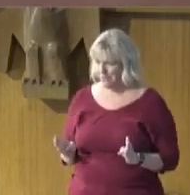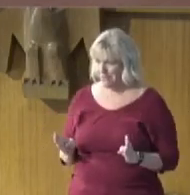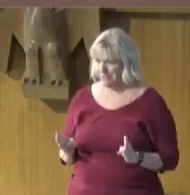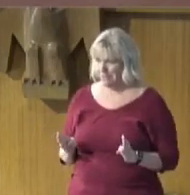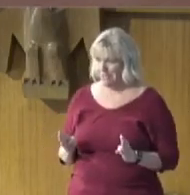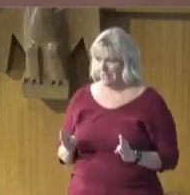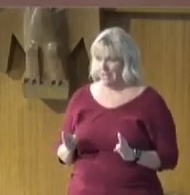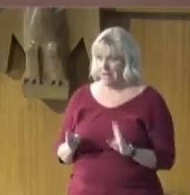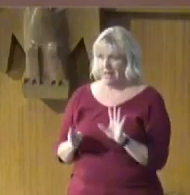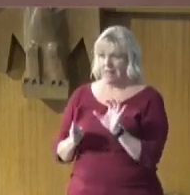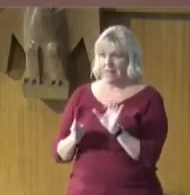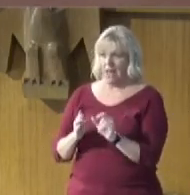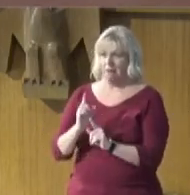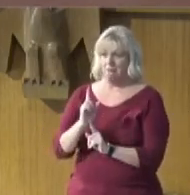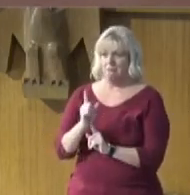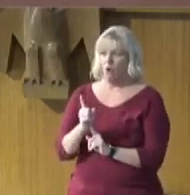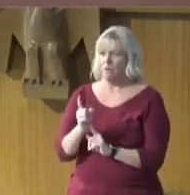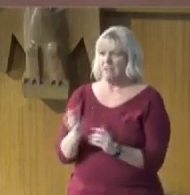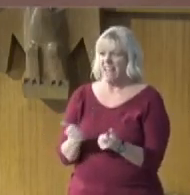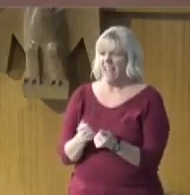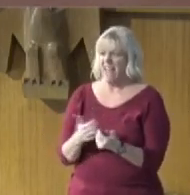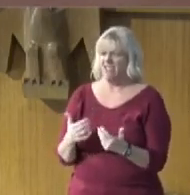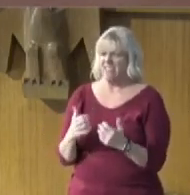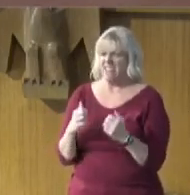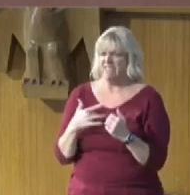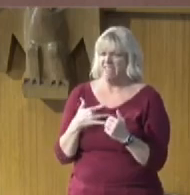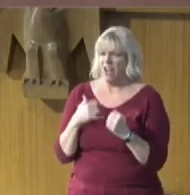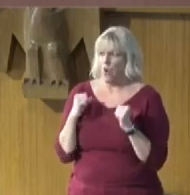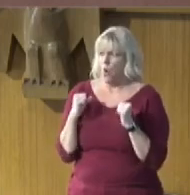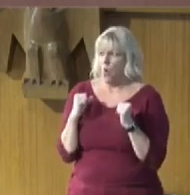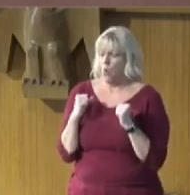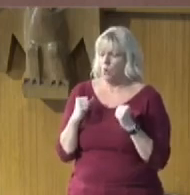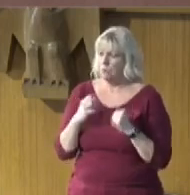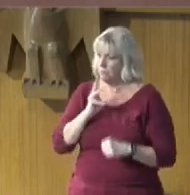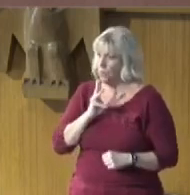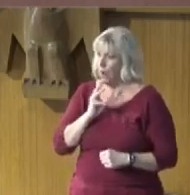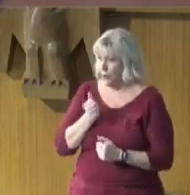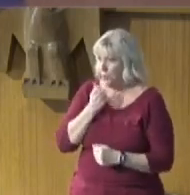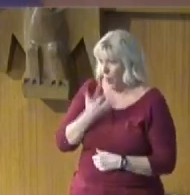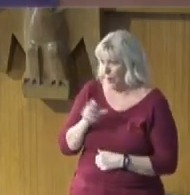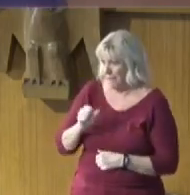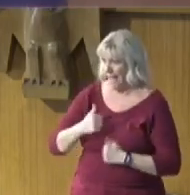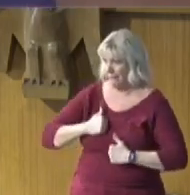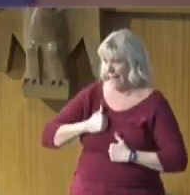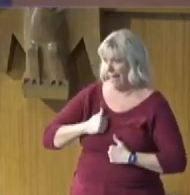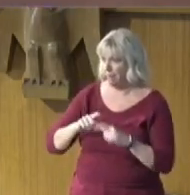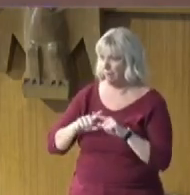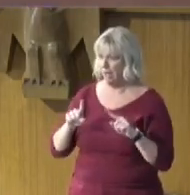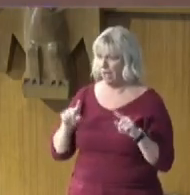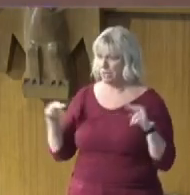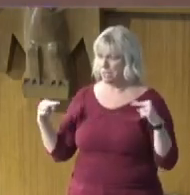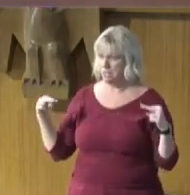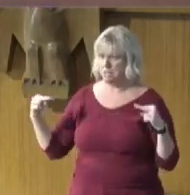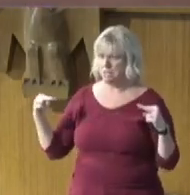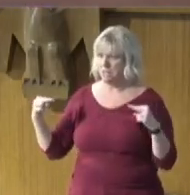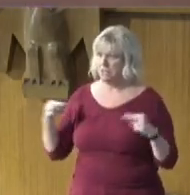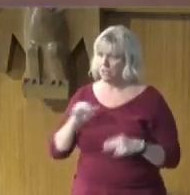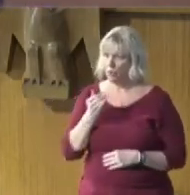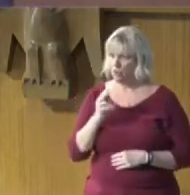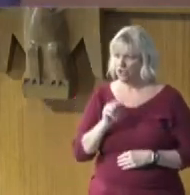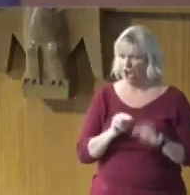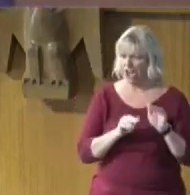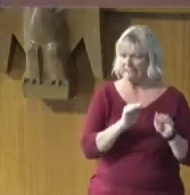got icy cold, even though they were in warm baths. And then all of a sudden, John turned to his disciples,